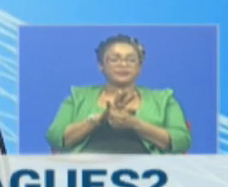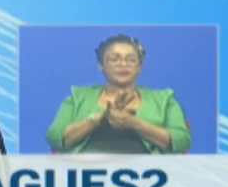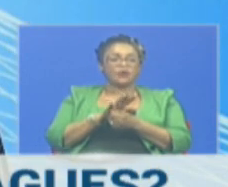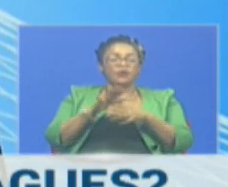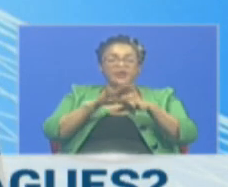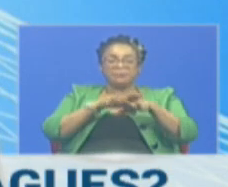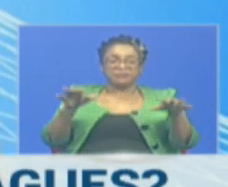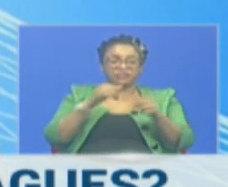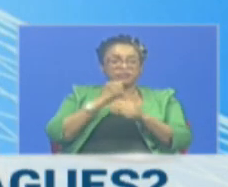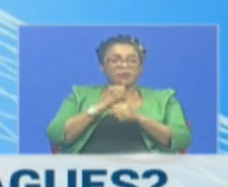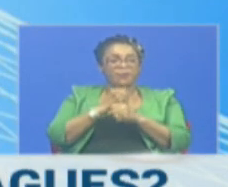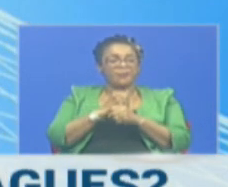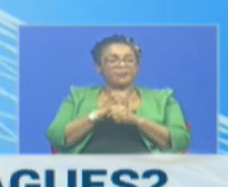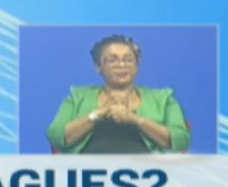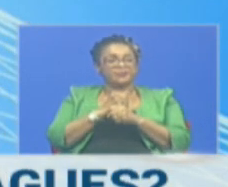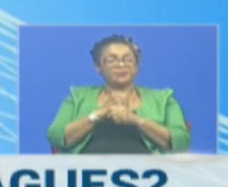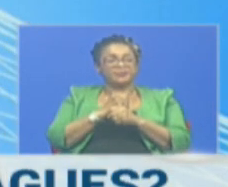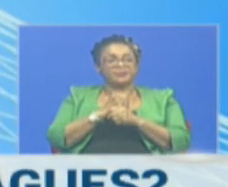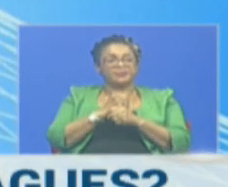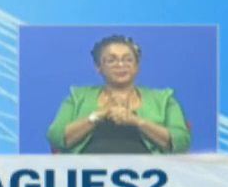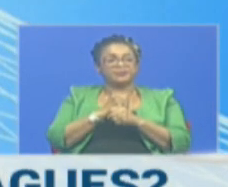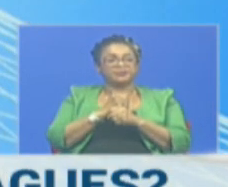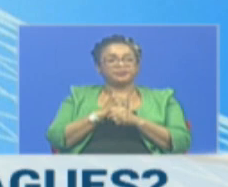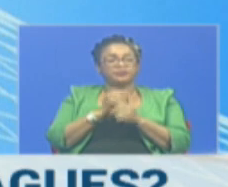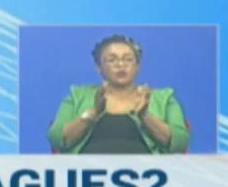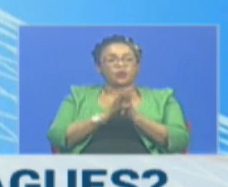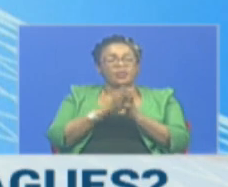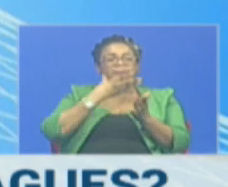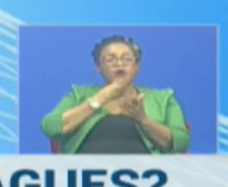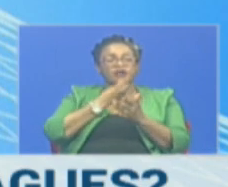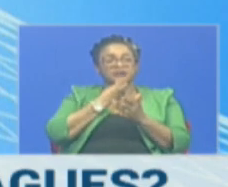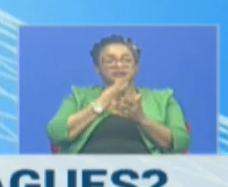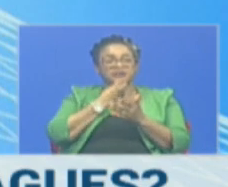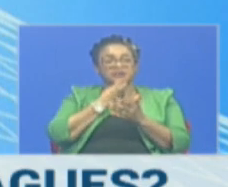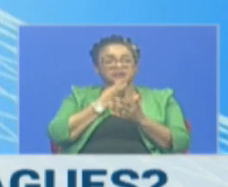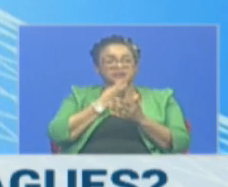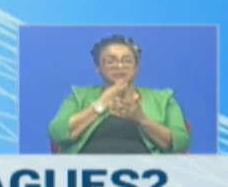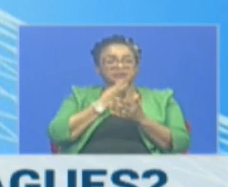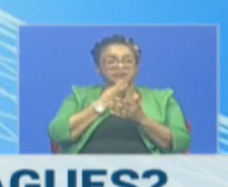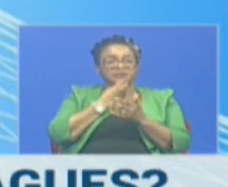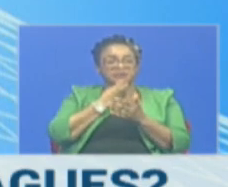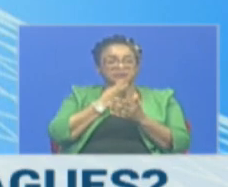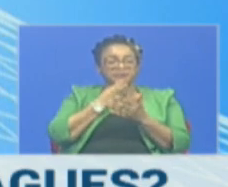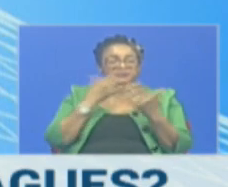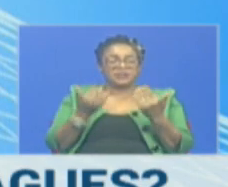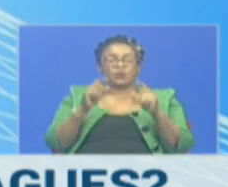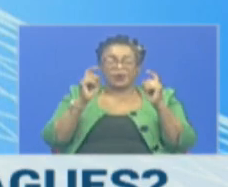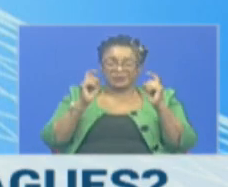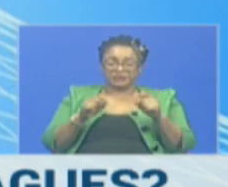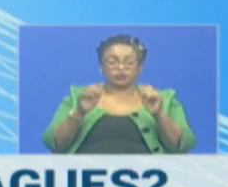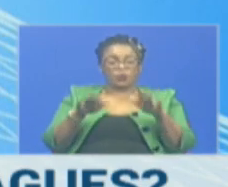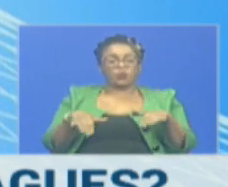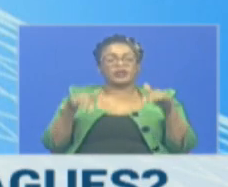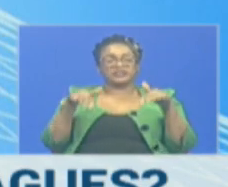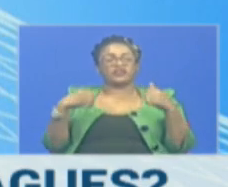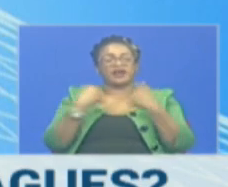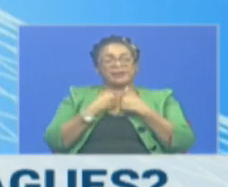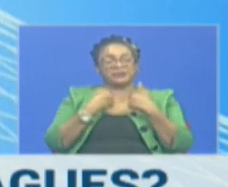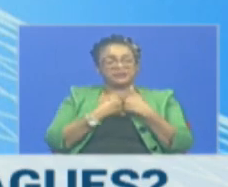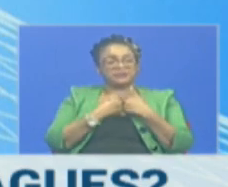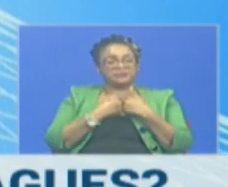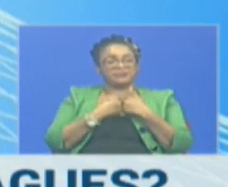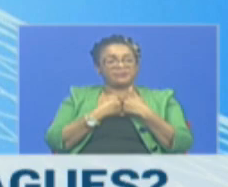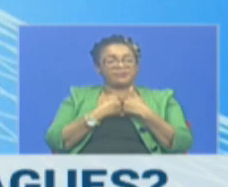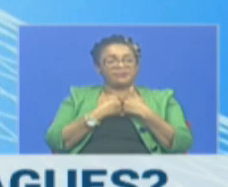work, you know, with the boys. Now we just need to wait for the games, but